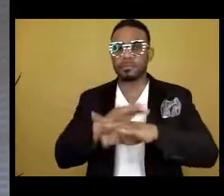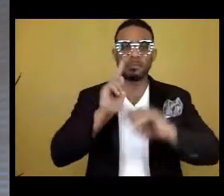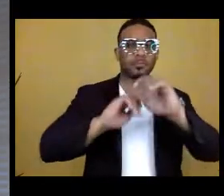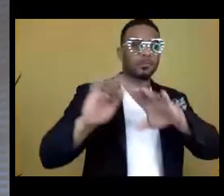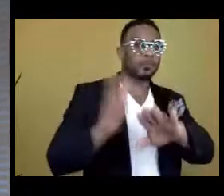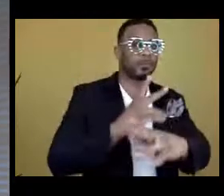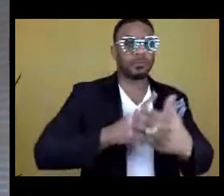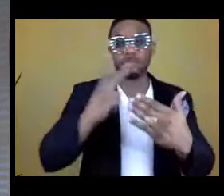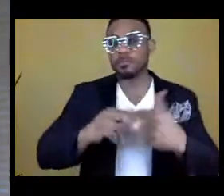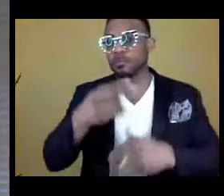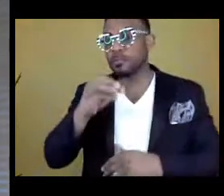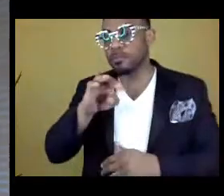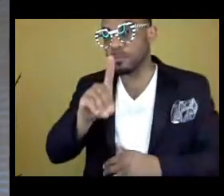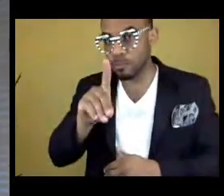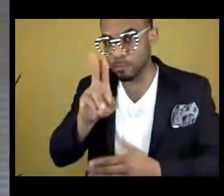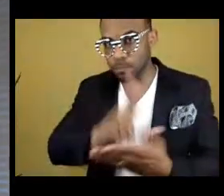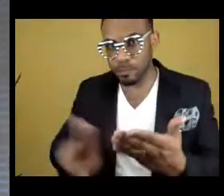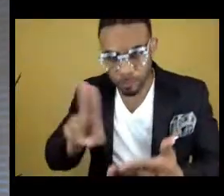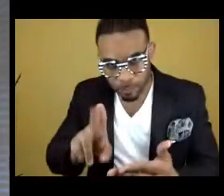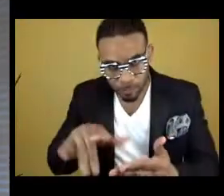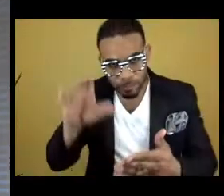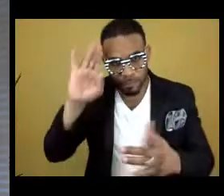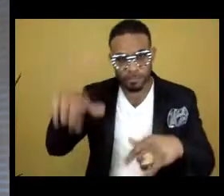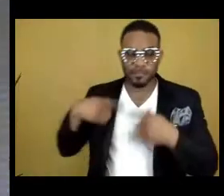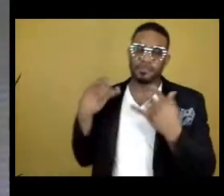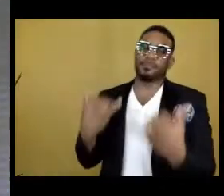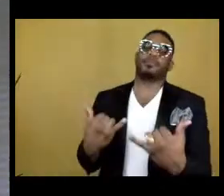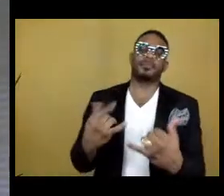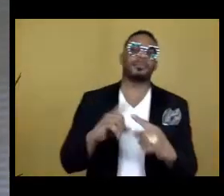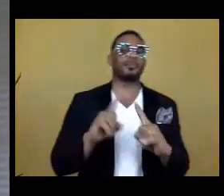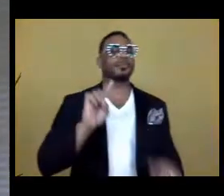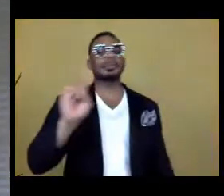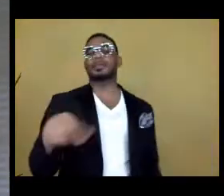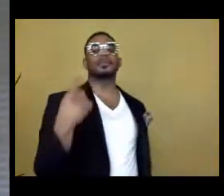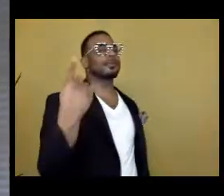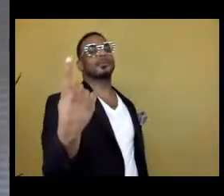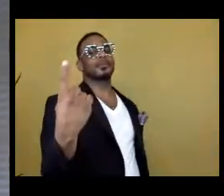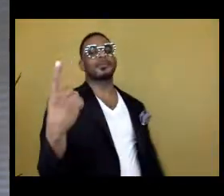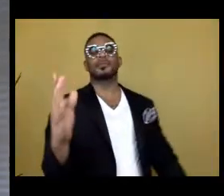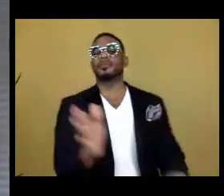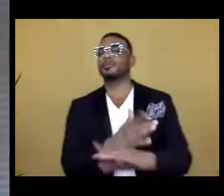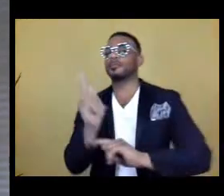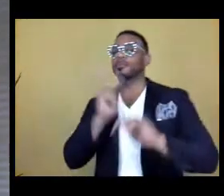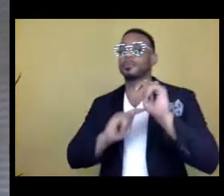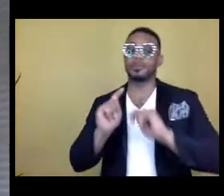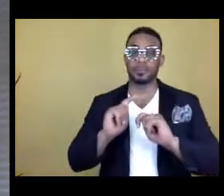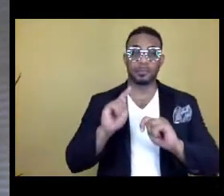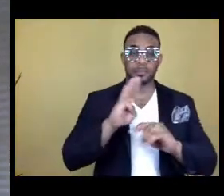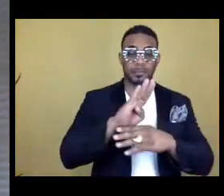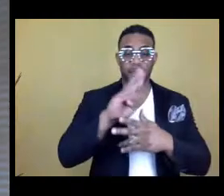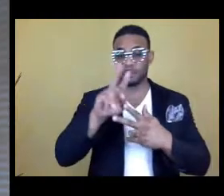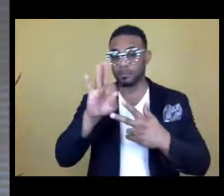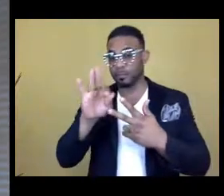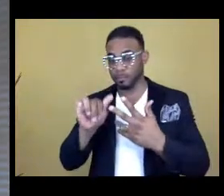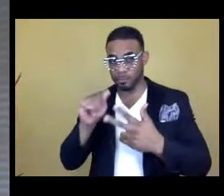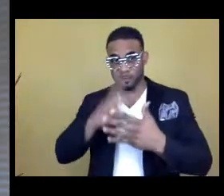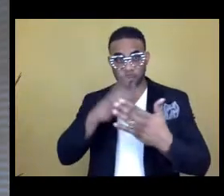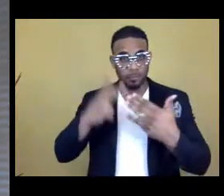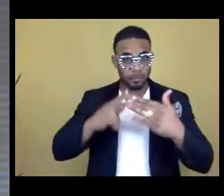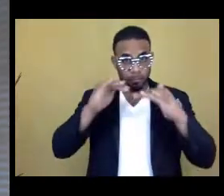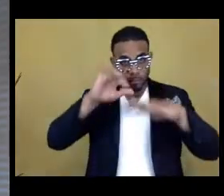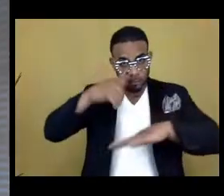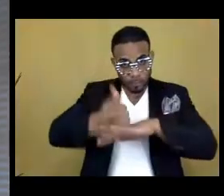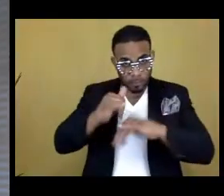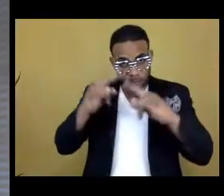Program at Howard University. You ought to know it by now, but the only musical theater BFA program housed